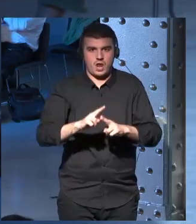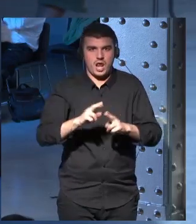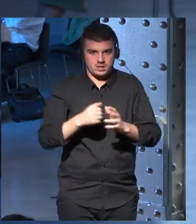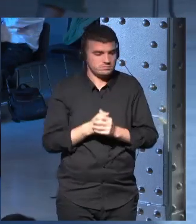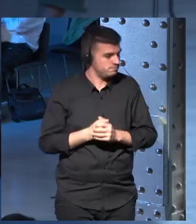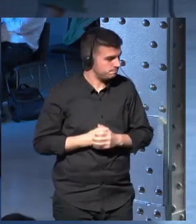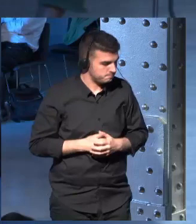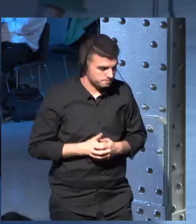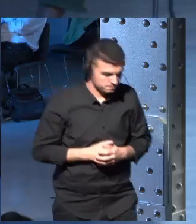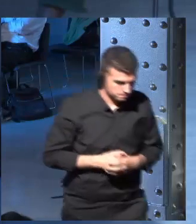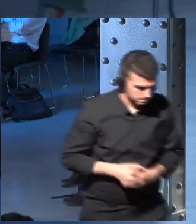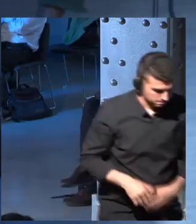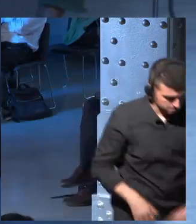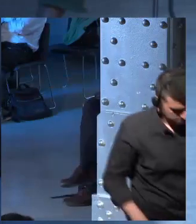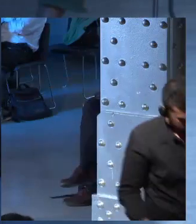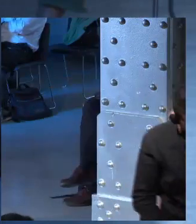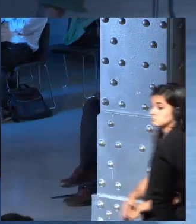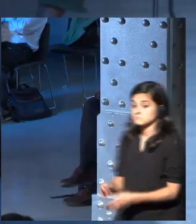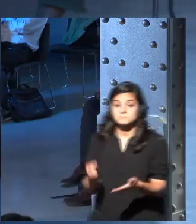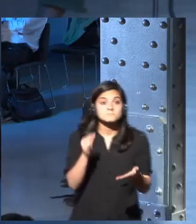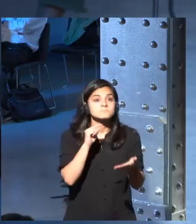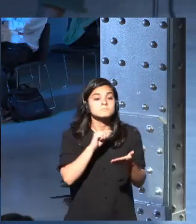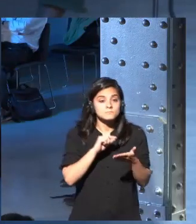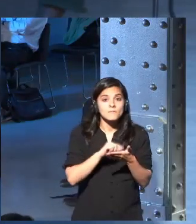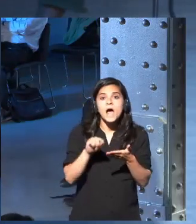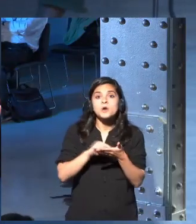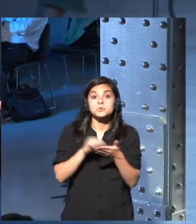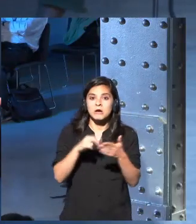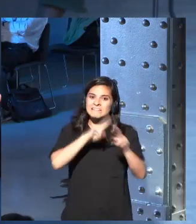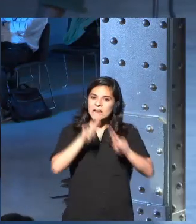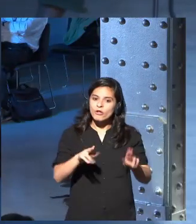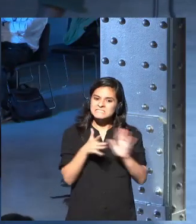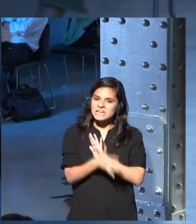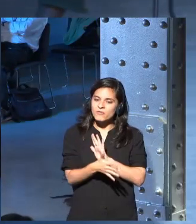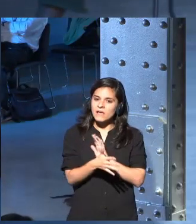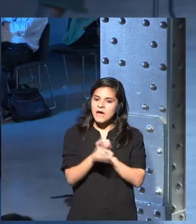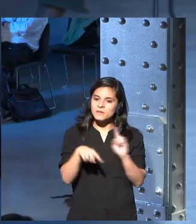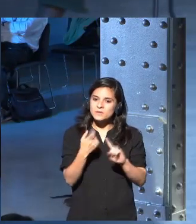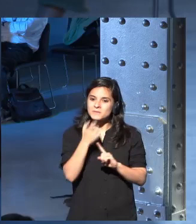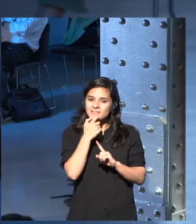an international author, you cannot be British or American. You've got to be something else.